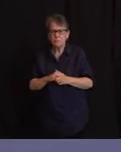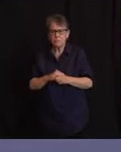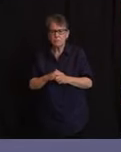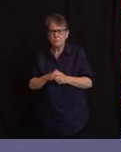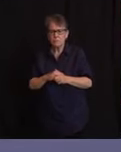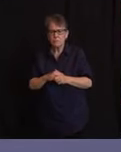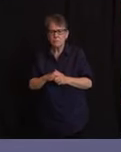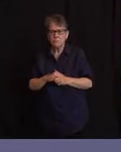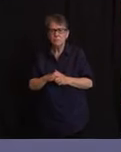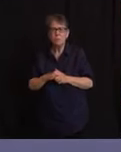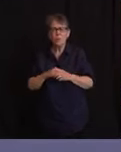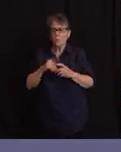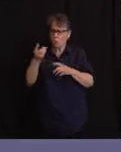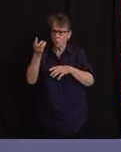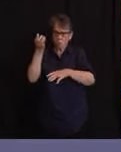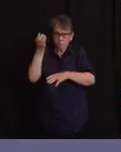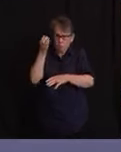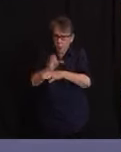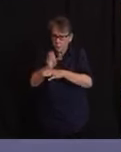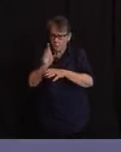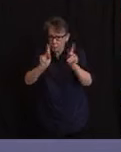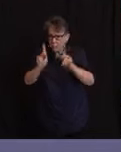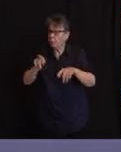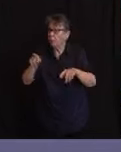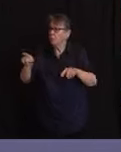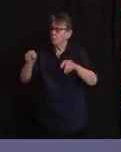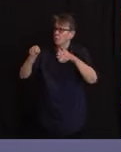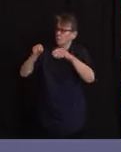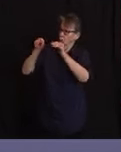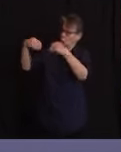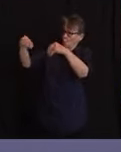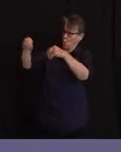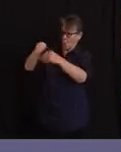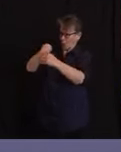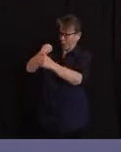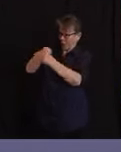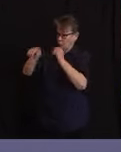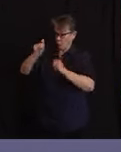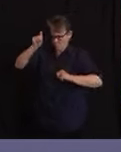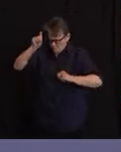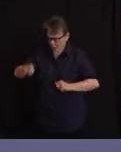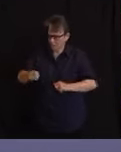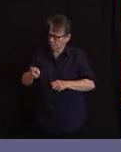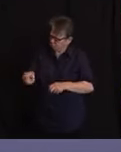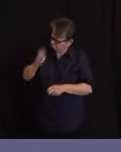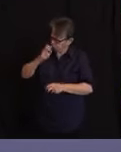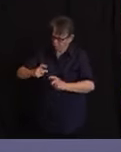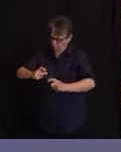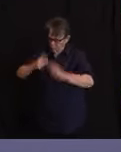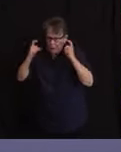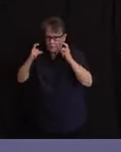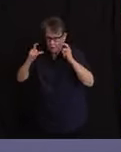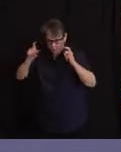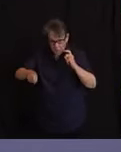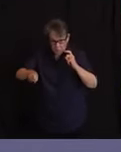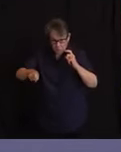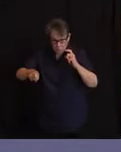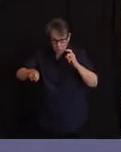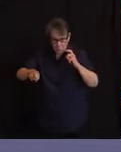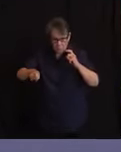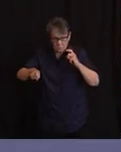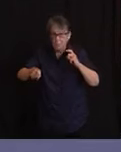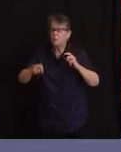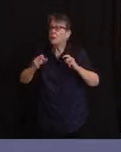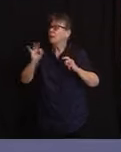Is that something that you folks will keep stats on? And lastly, off topic, Governor, the Department of Justice concluded Monday that the state's